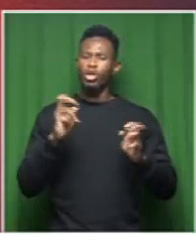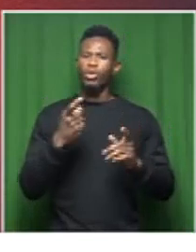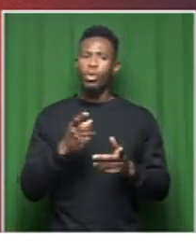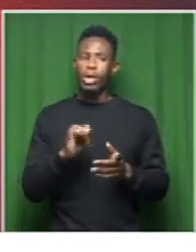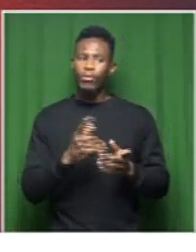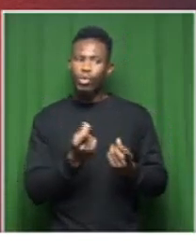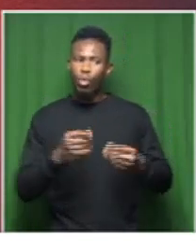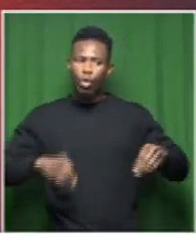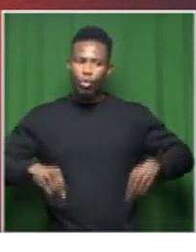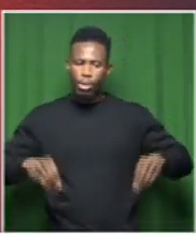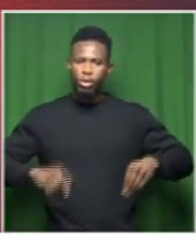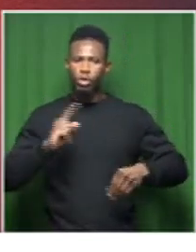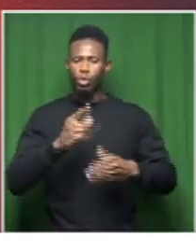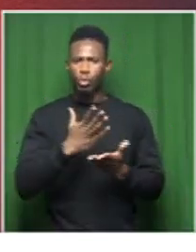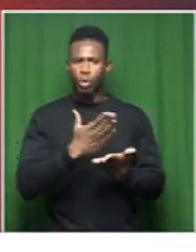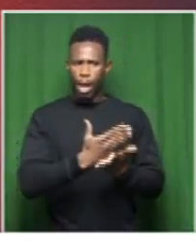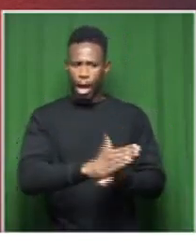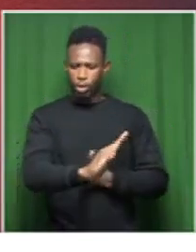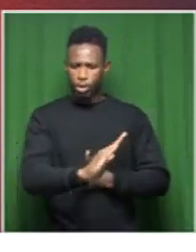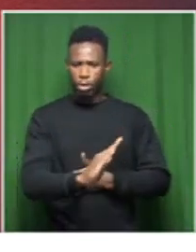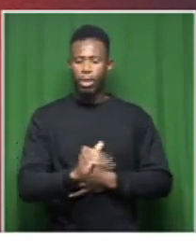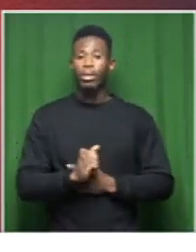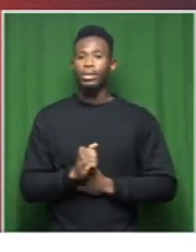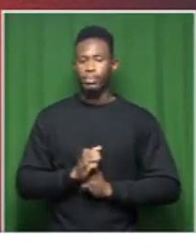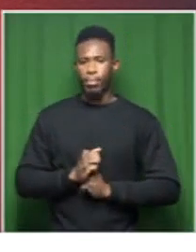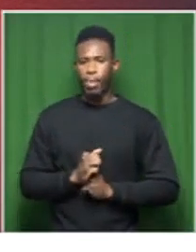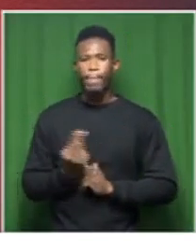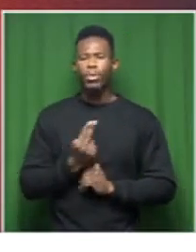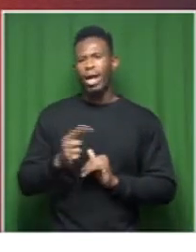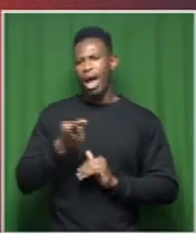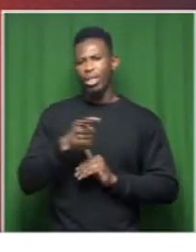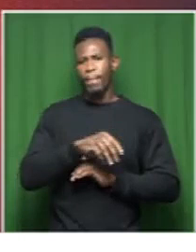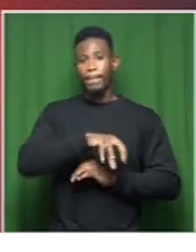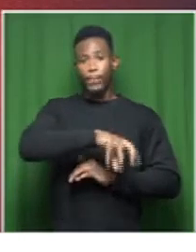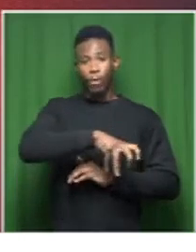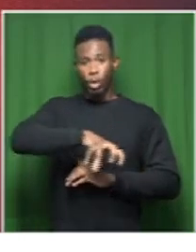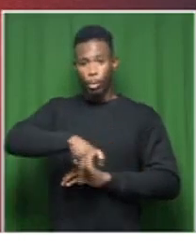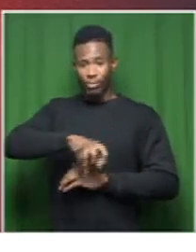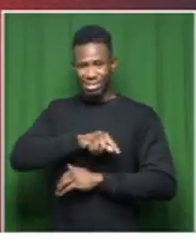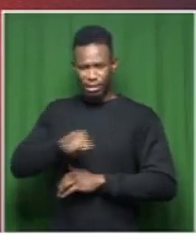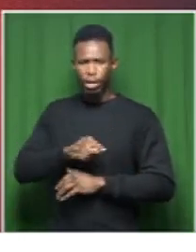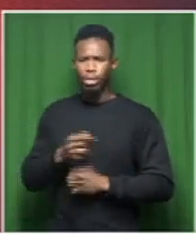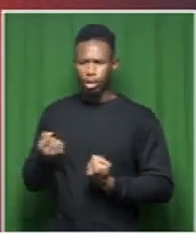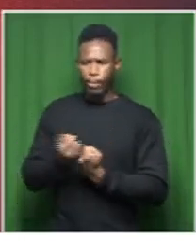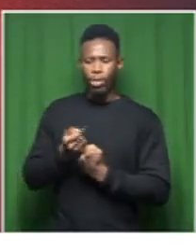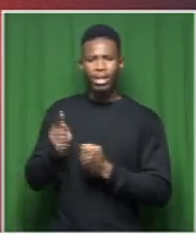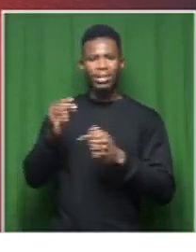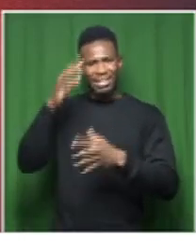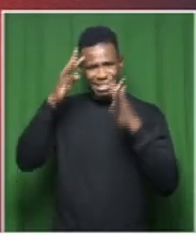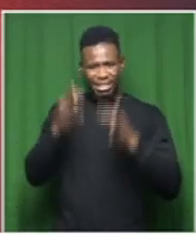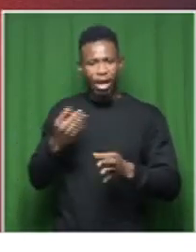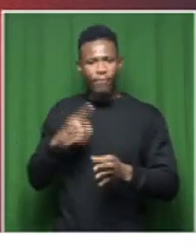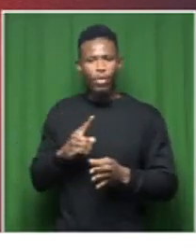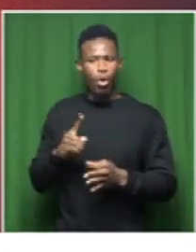2 provinces, KwaZulu-Natal and also Limpopo. Other provinces are seemingly in support for the step aside resolution